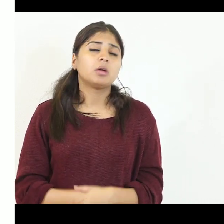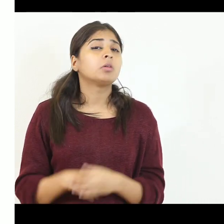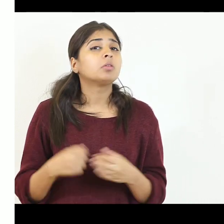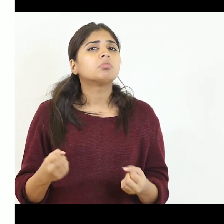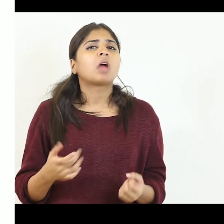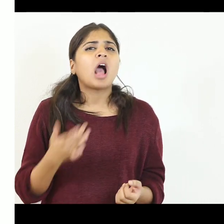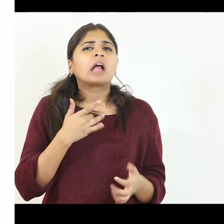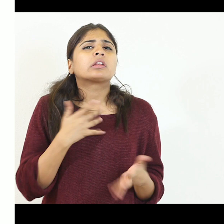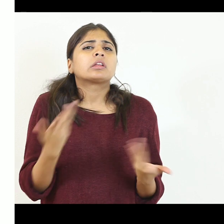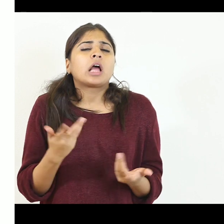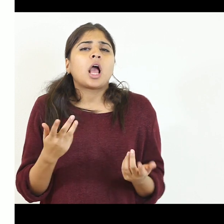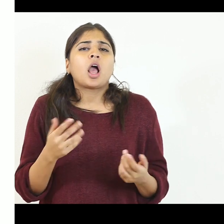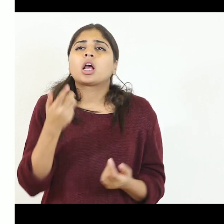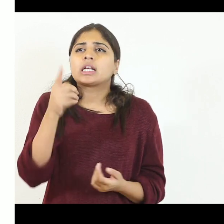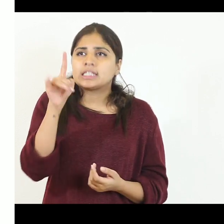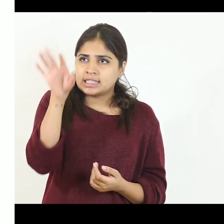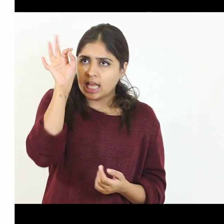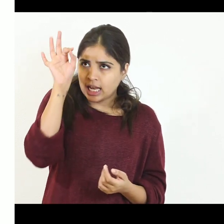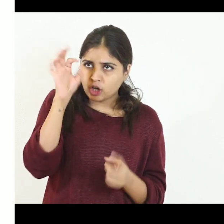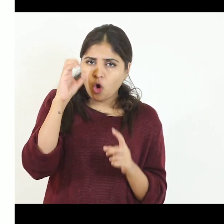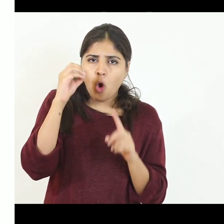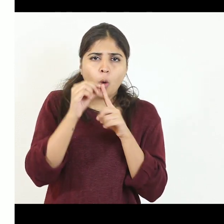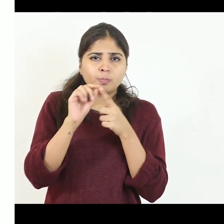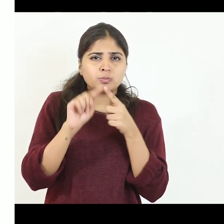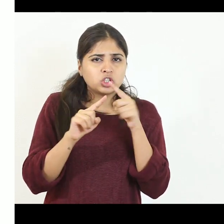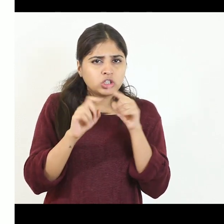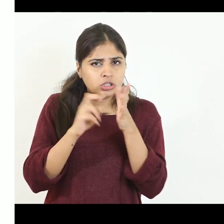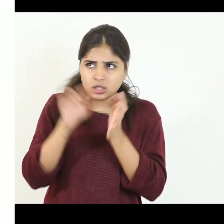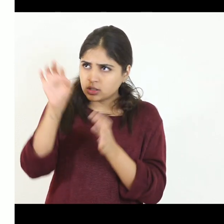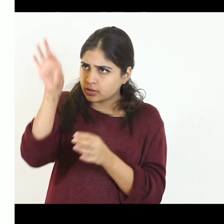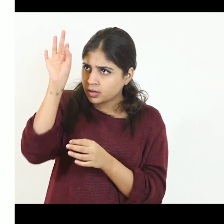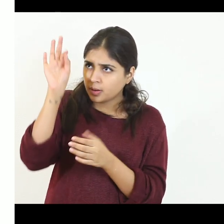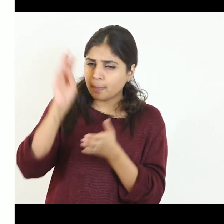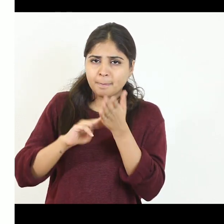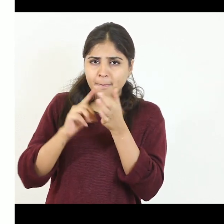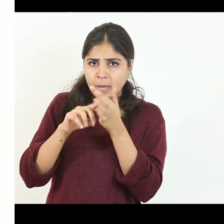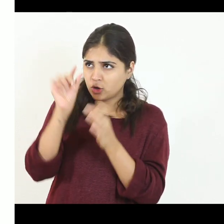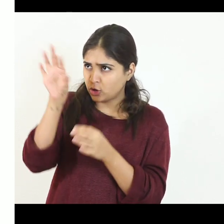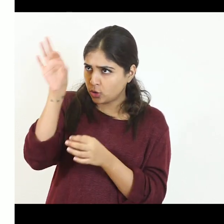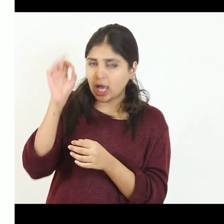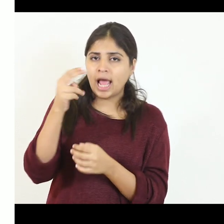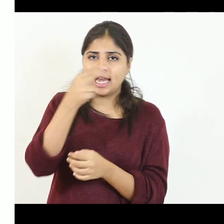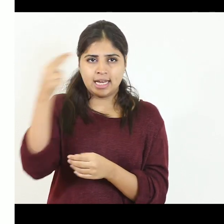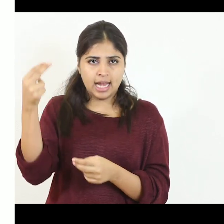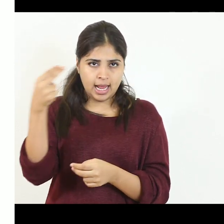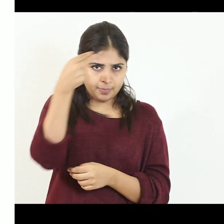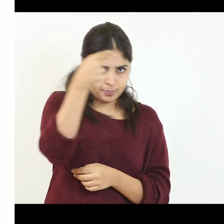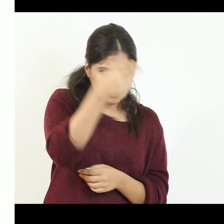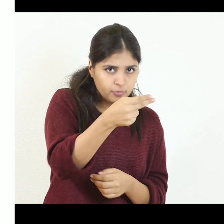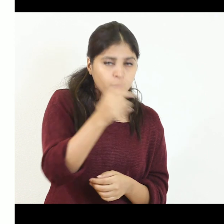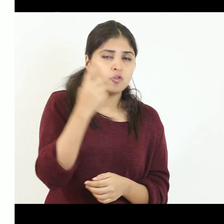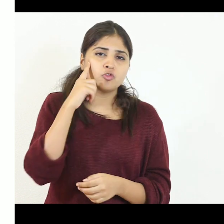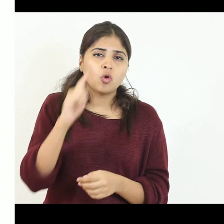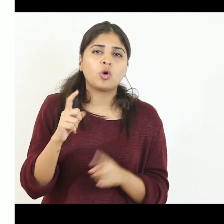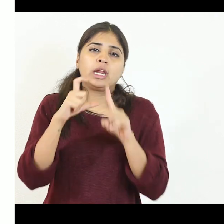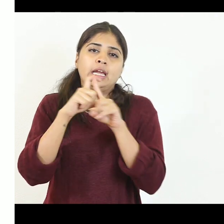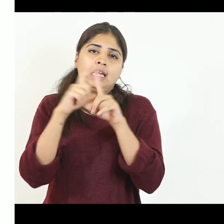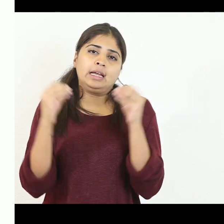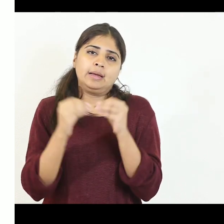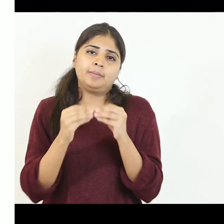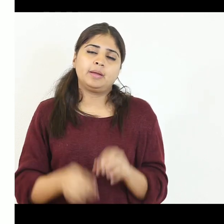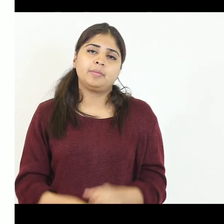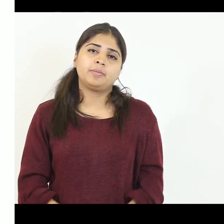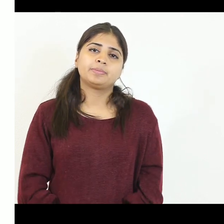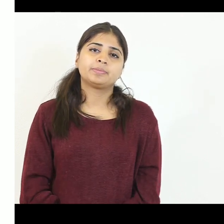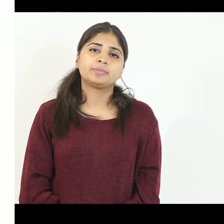just a matter of selecting an option from a menu, then providing a name for your database. To create a